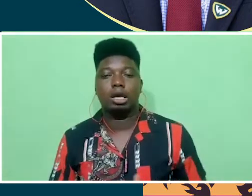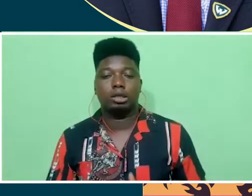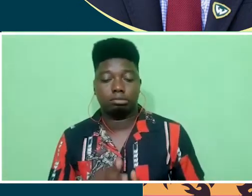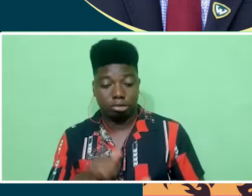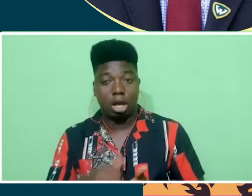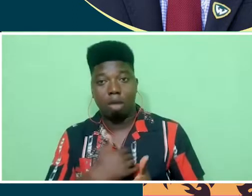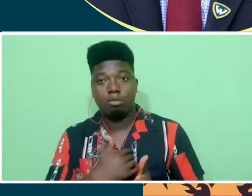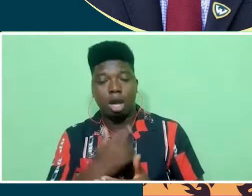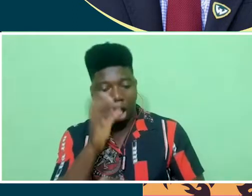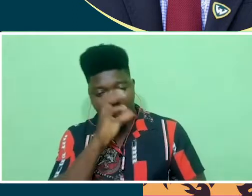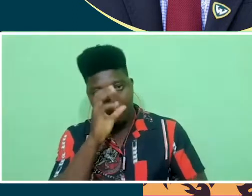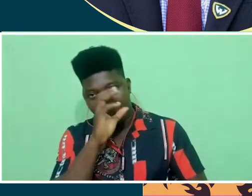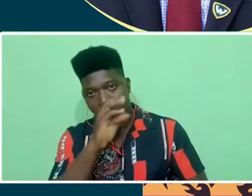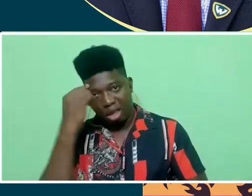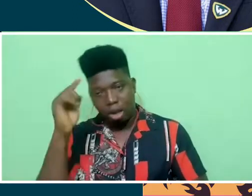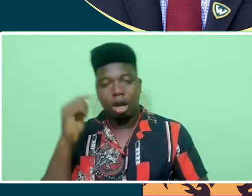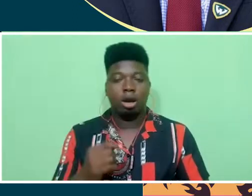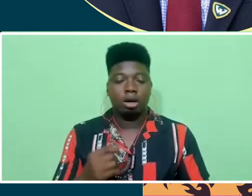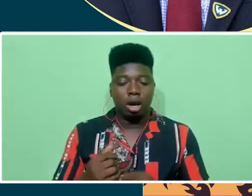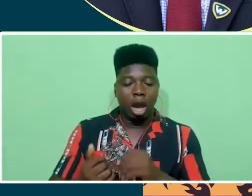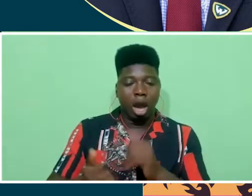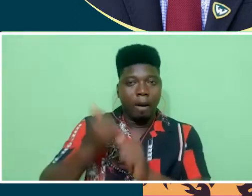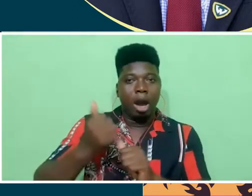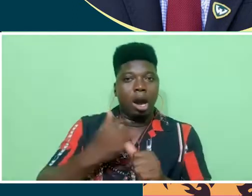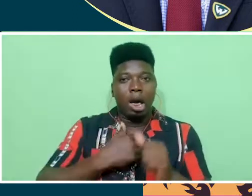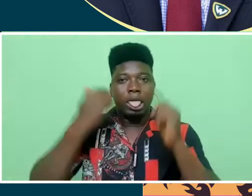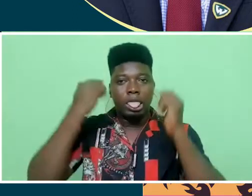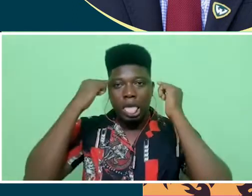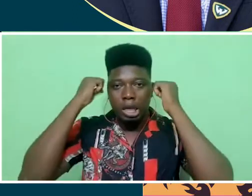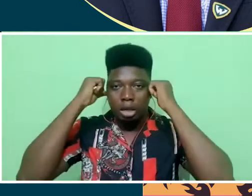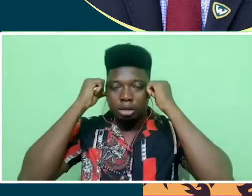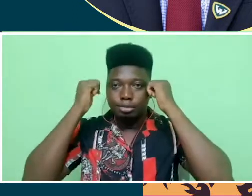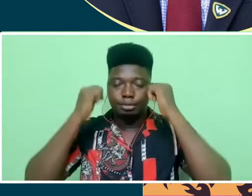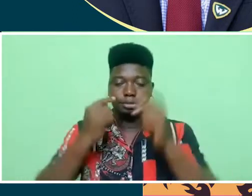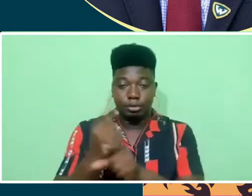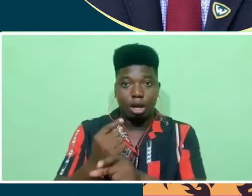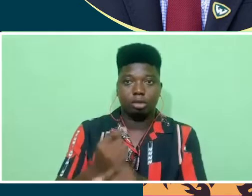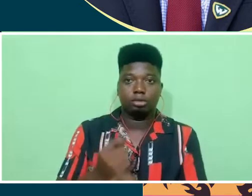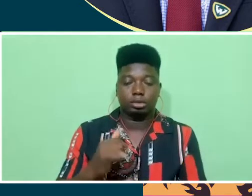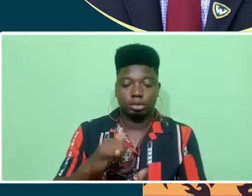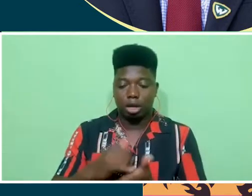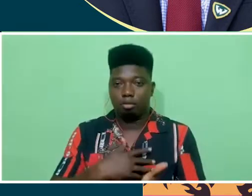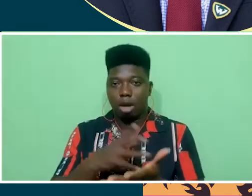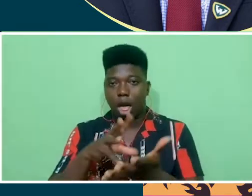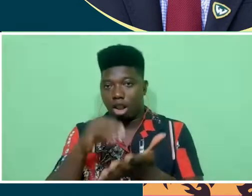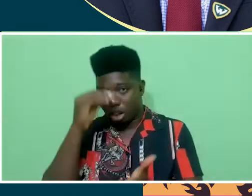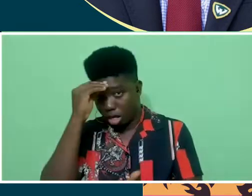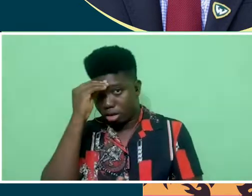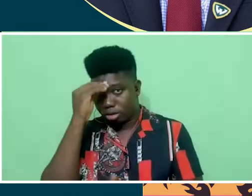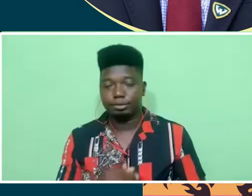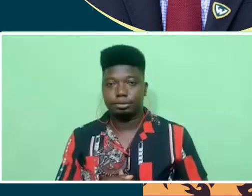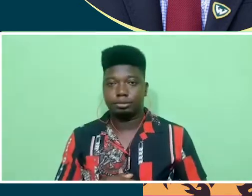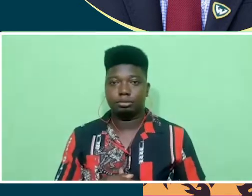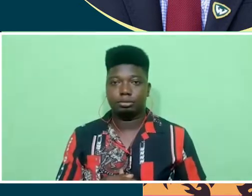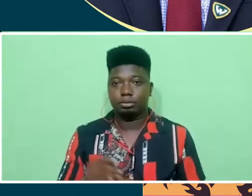I think I also wanted just to be my own, learning from other people. But of course, like, my